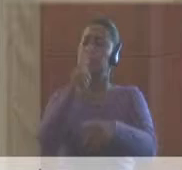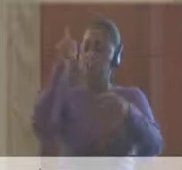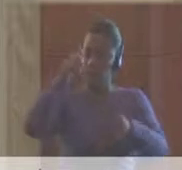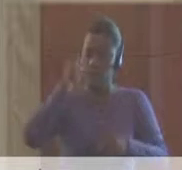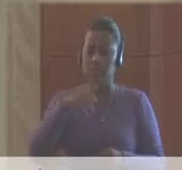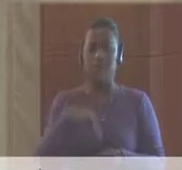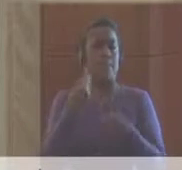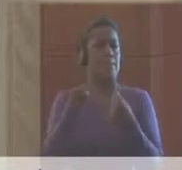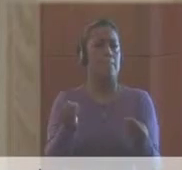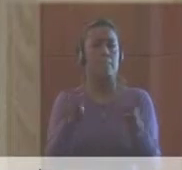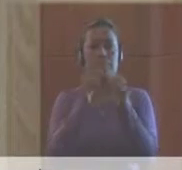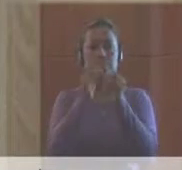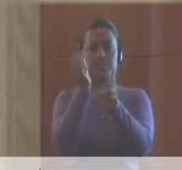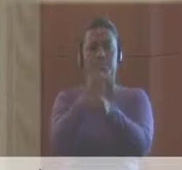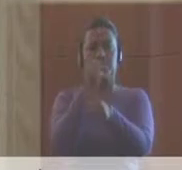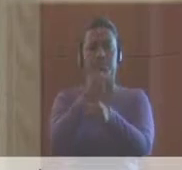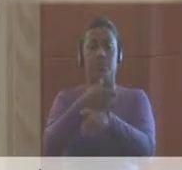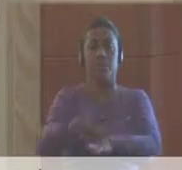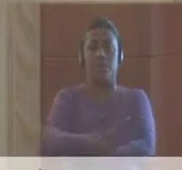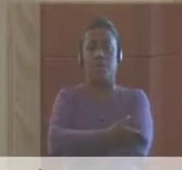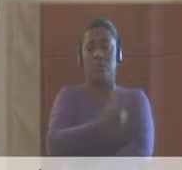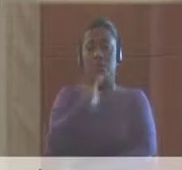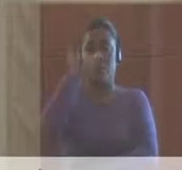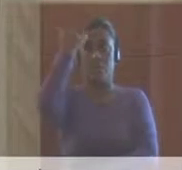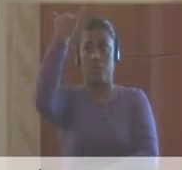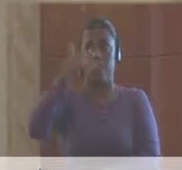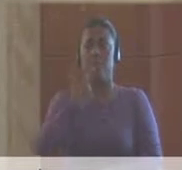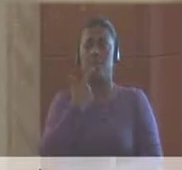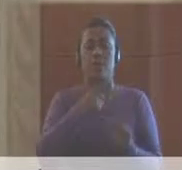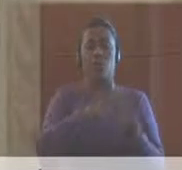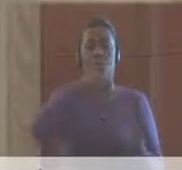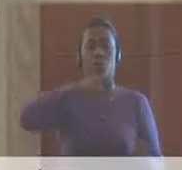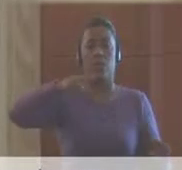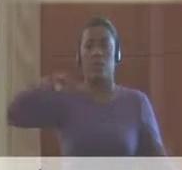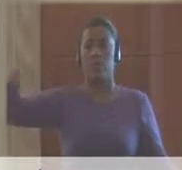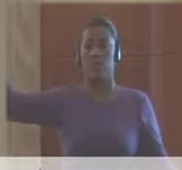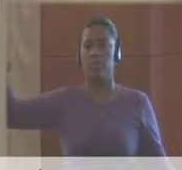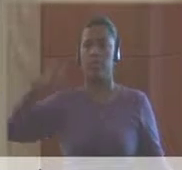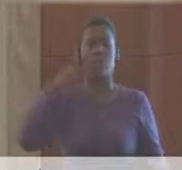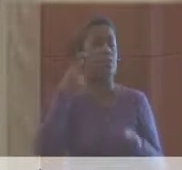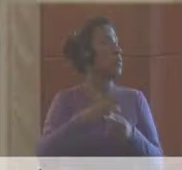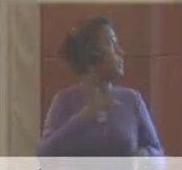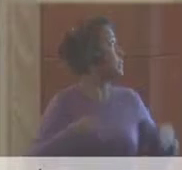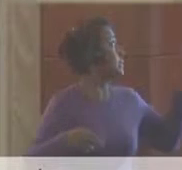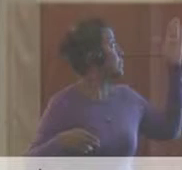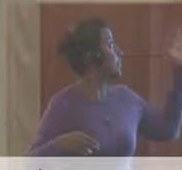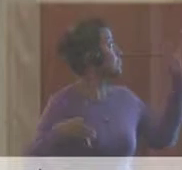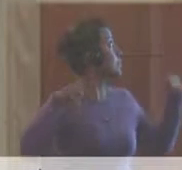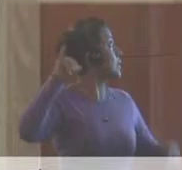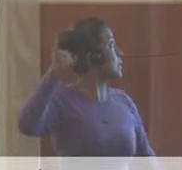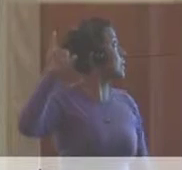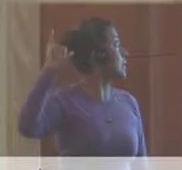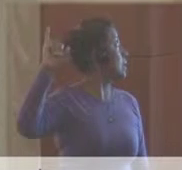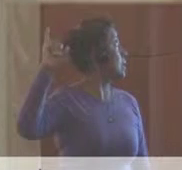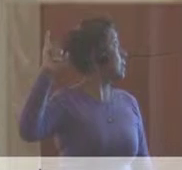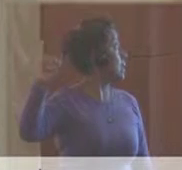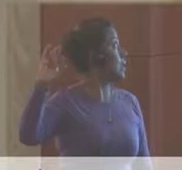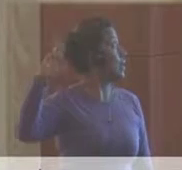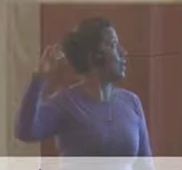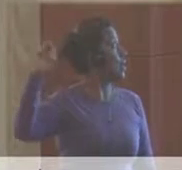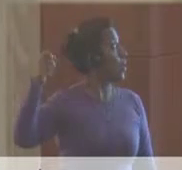be able to include this in management. Another thing I wanted to mention is the index that we've called